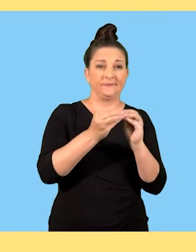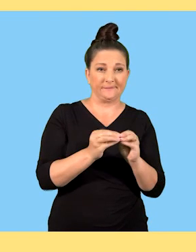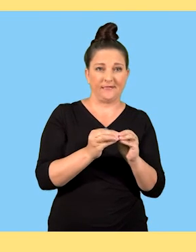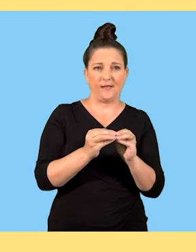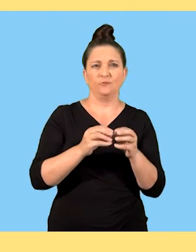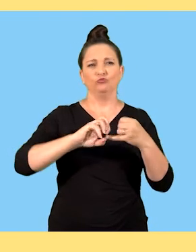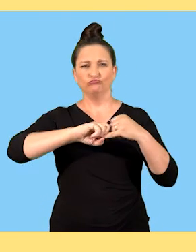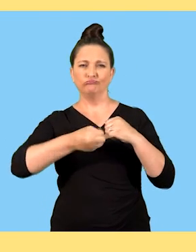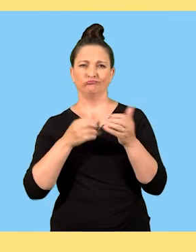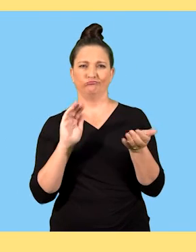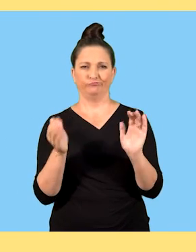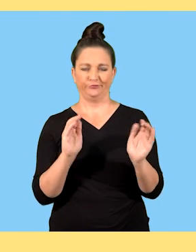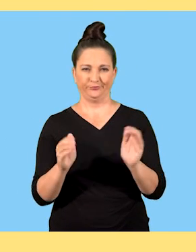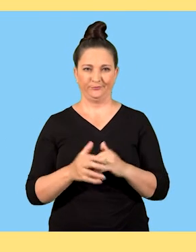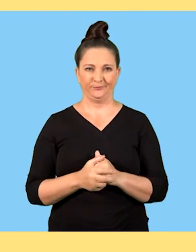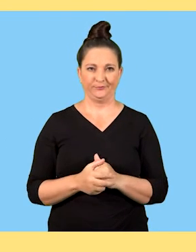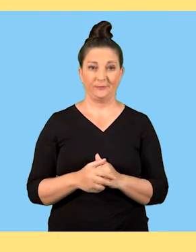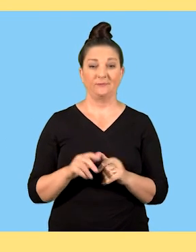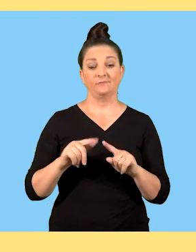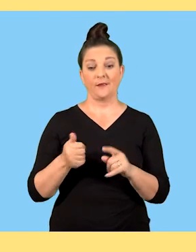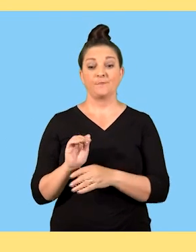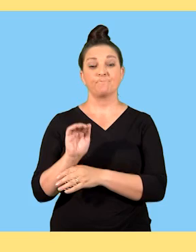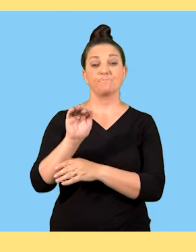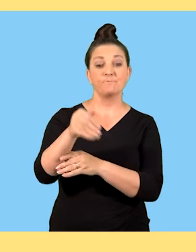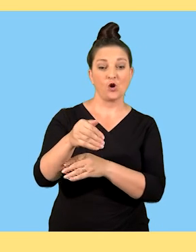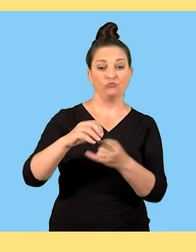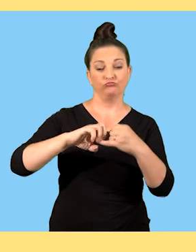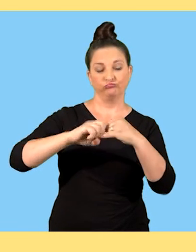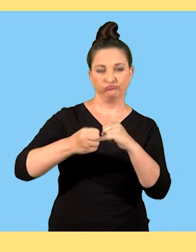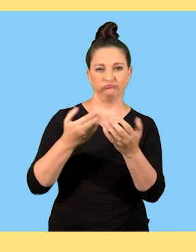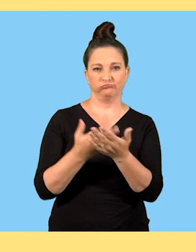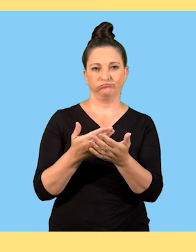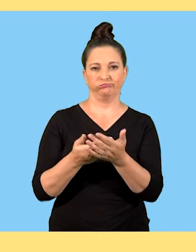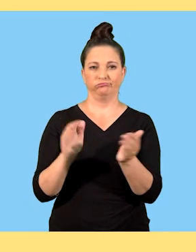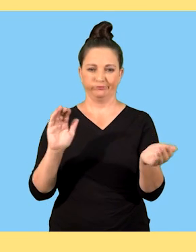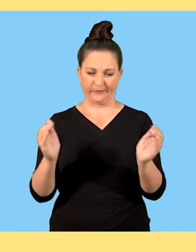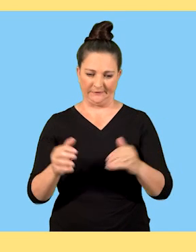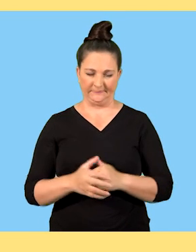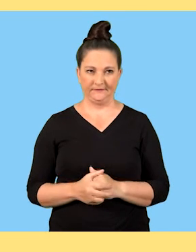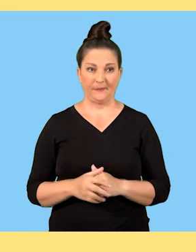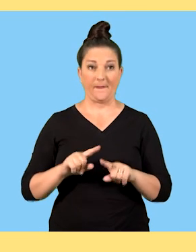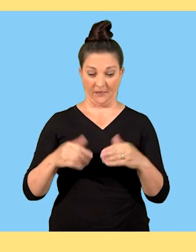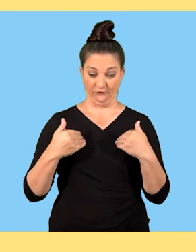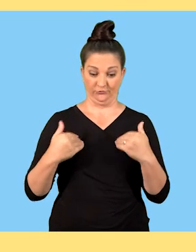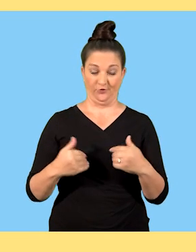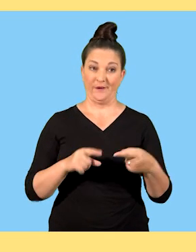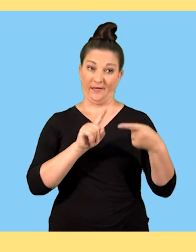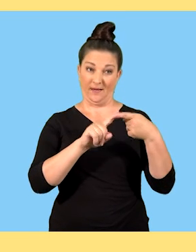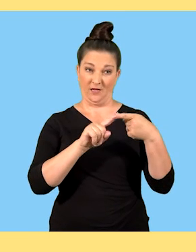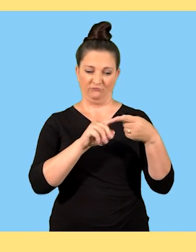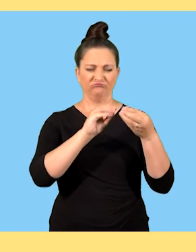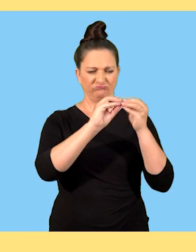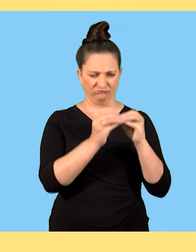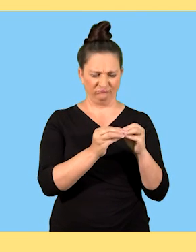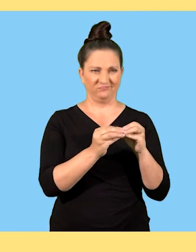we can have then our post-adjustment trial balance. Let us begin. Adjustment number 1